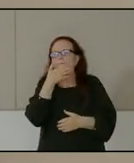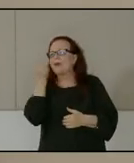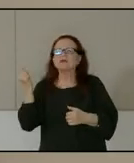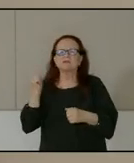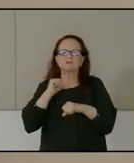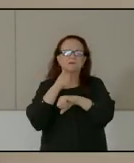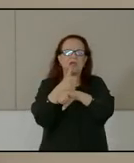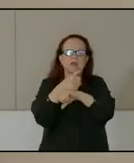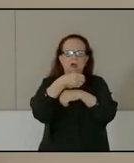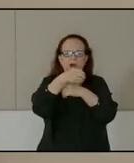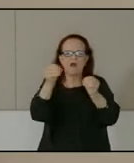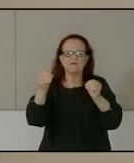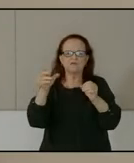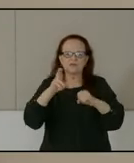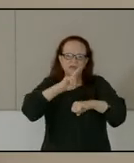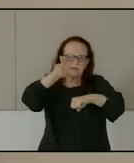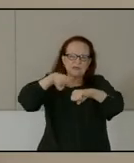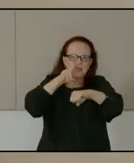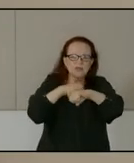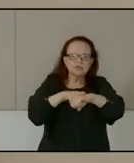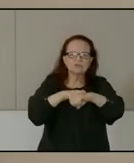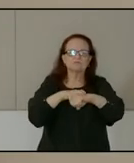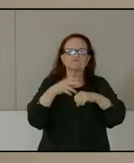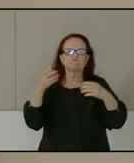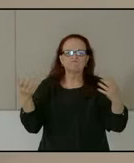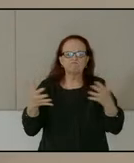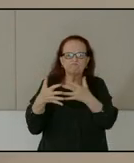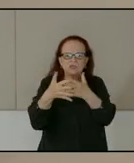sort. I would